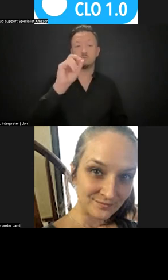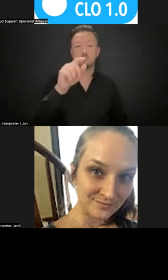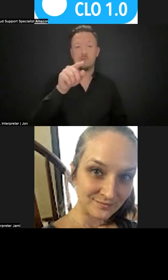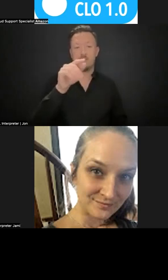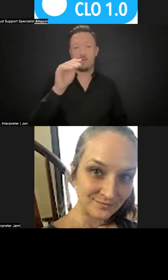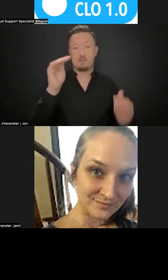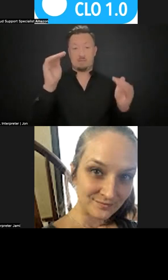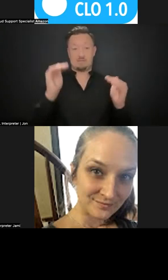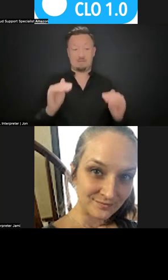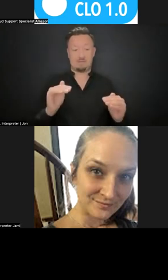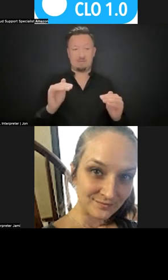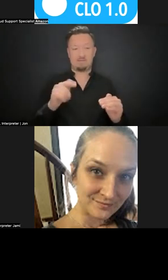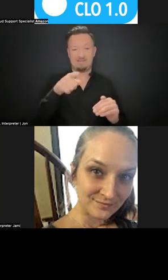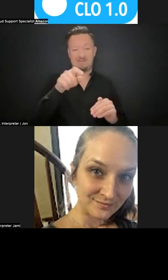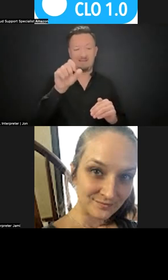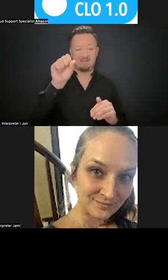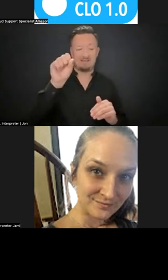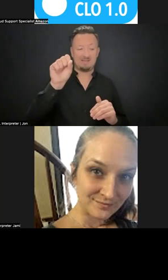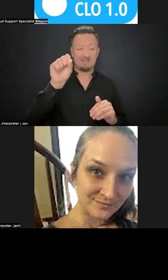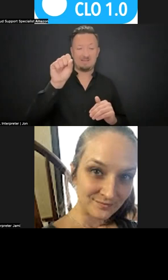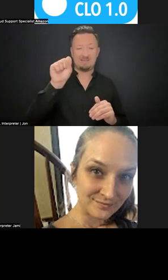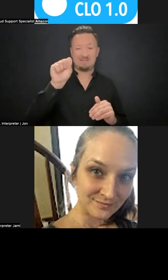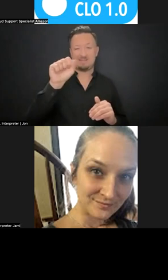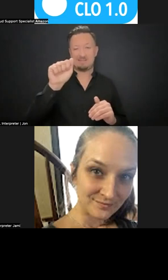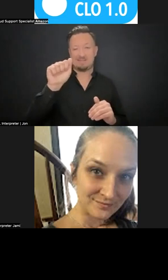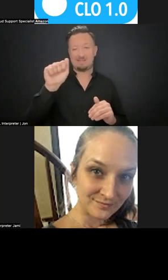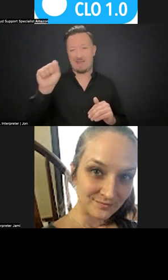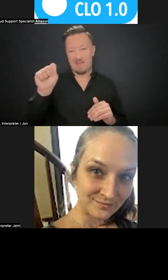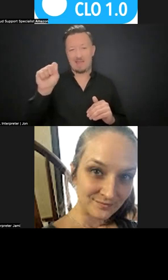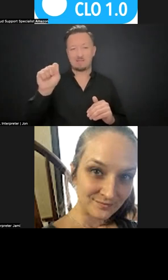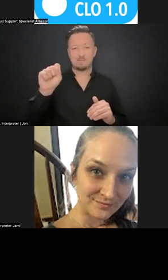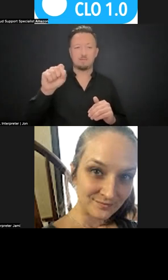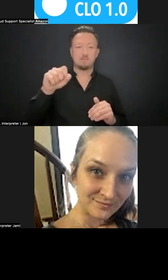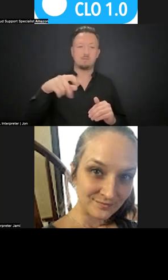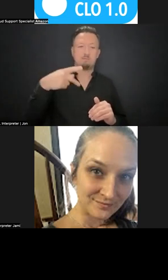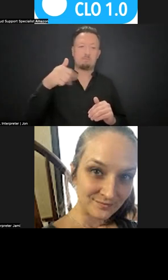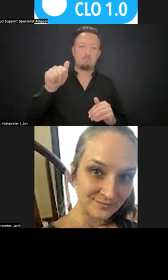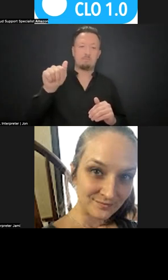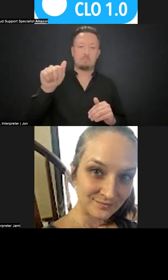the SaaS, PaaS, and